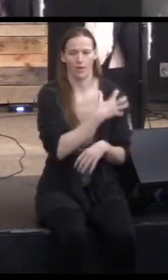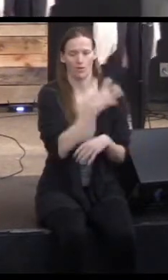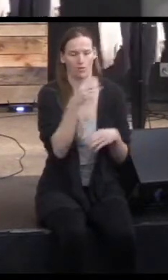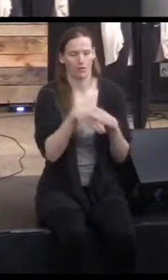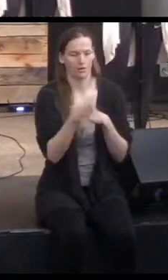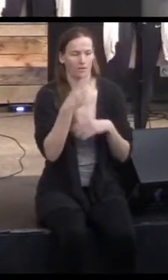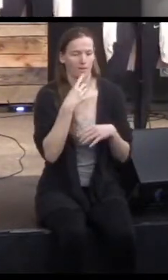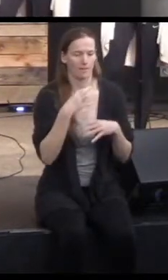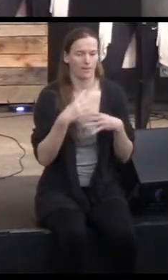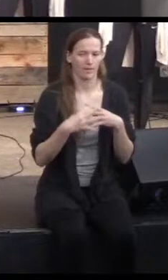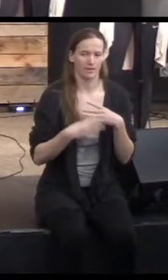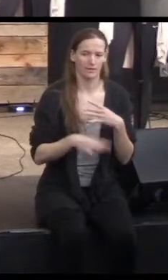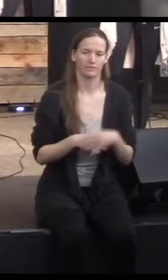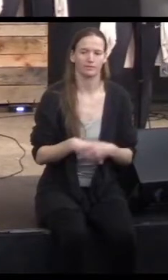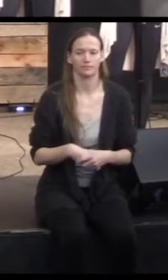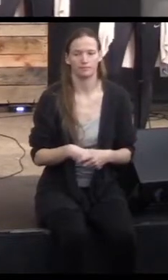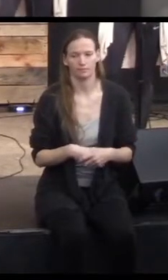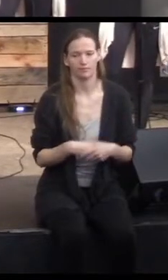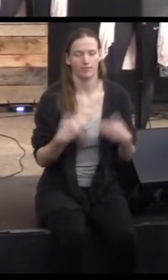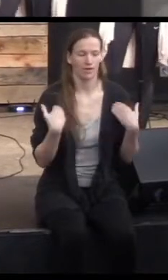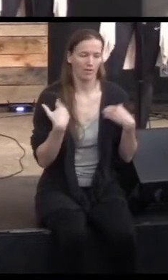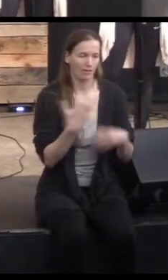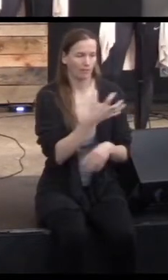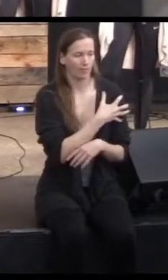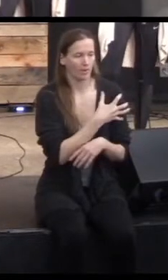the blood.